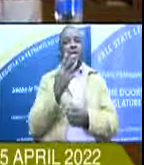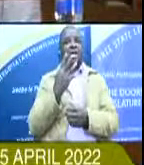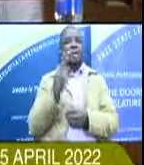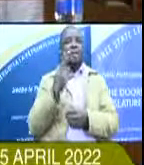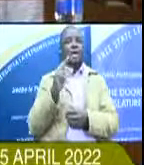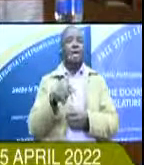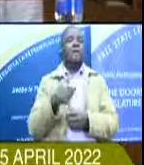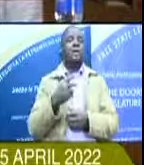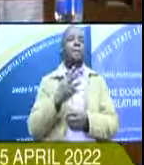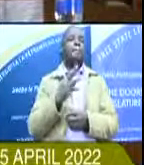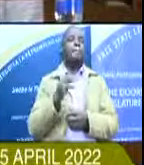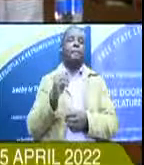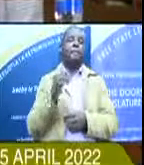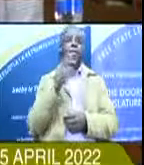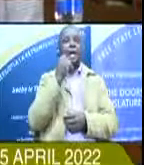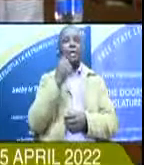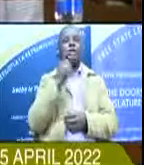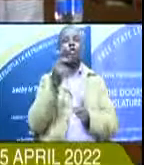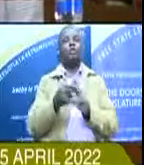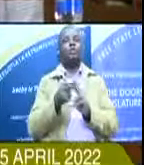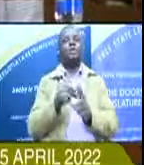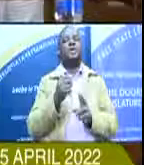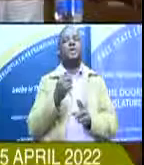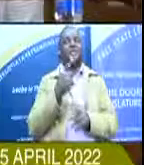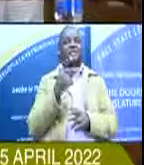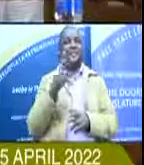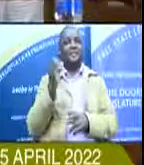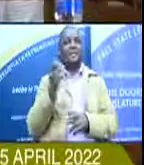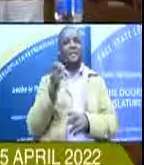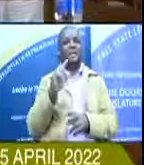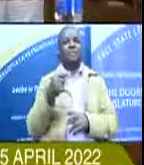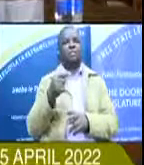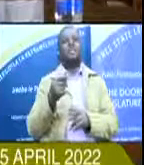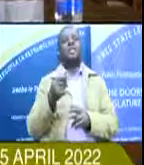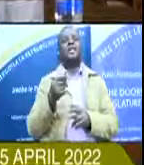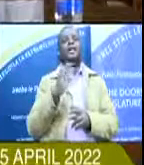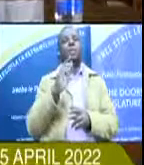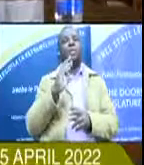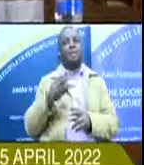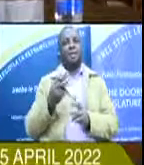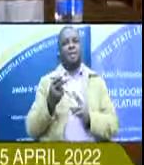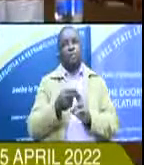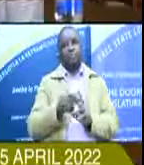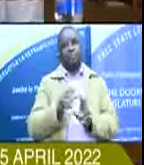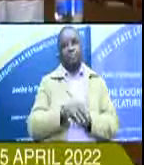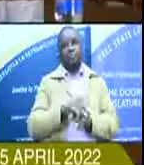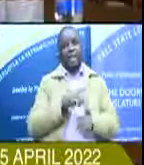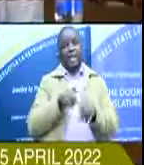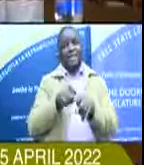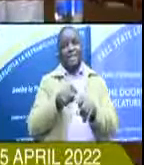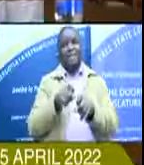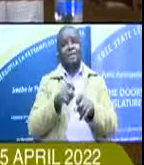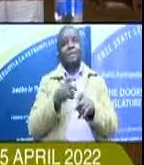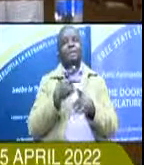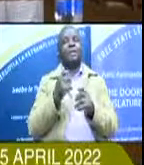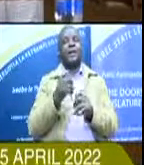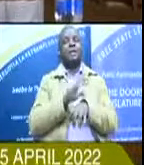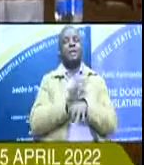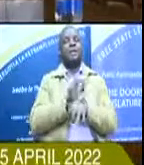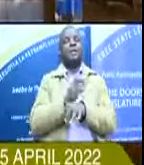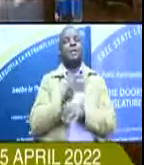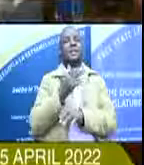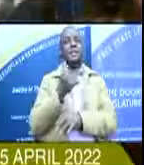48.9 million male condoms and 750,000 female condoms. Counseling and testing of